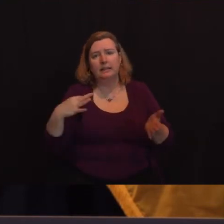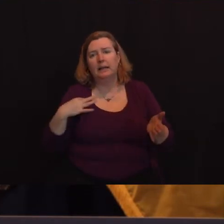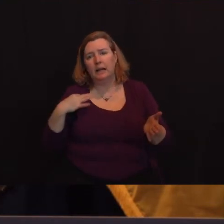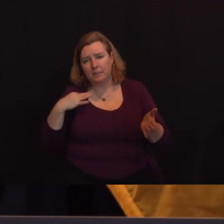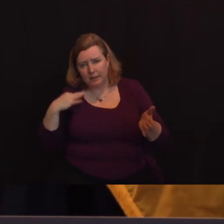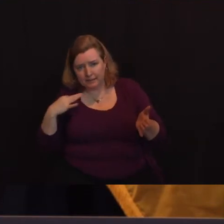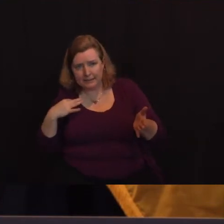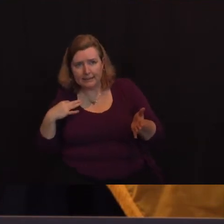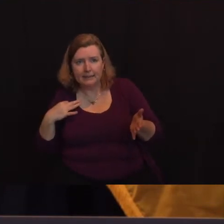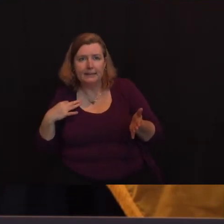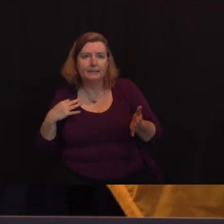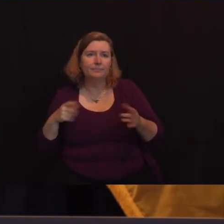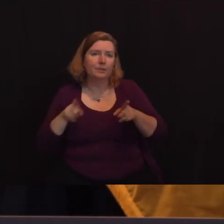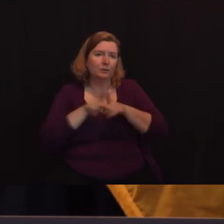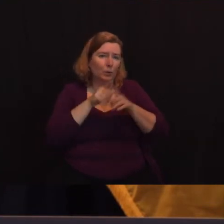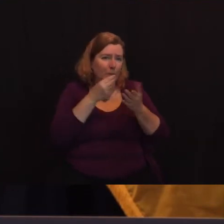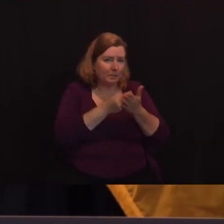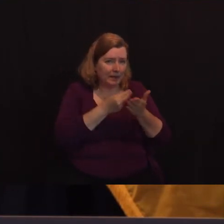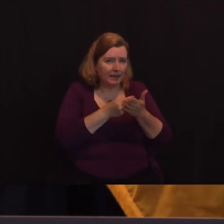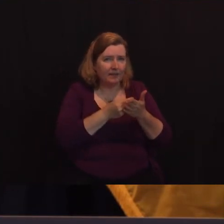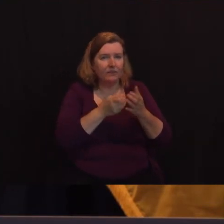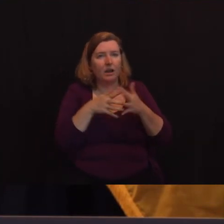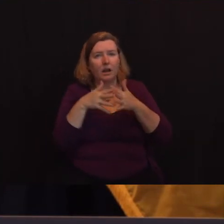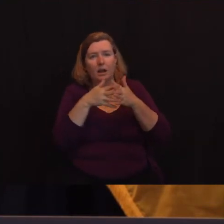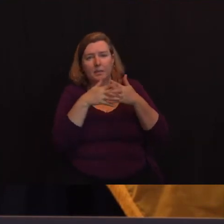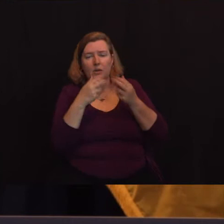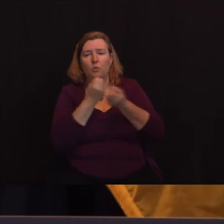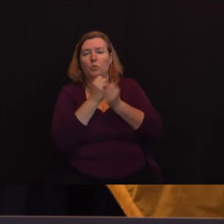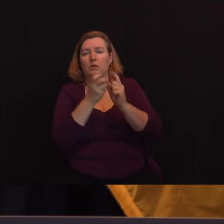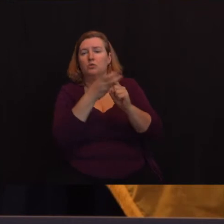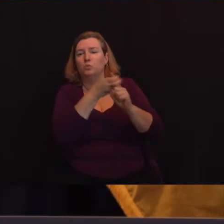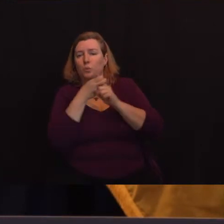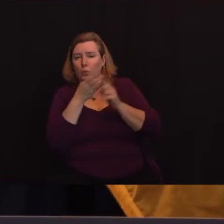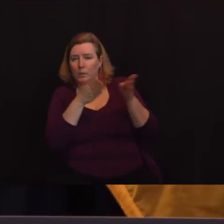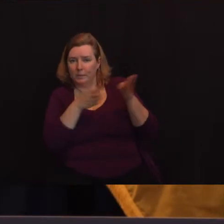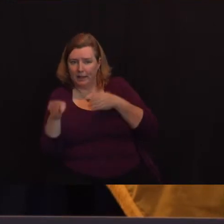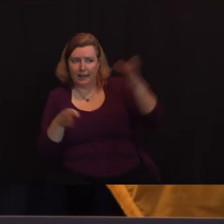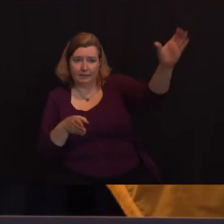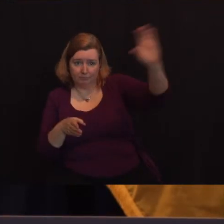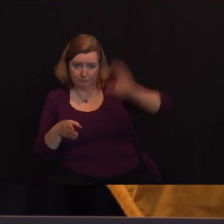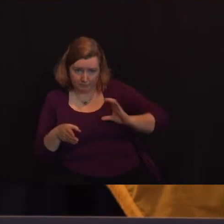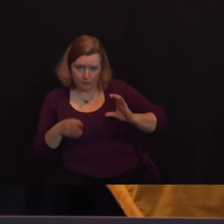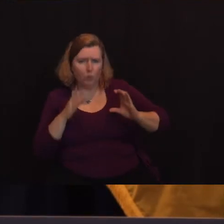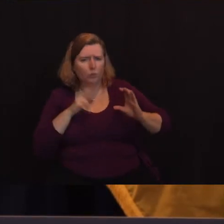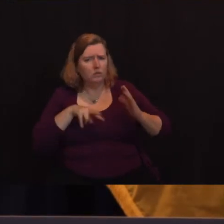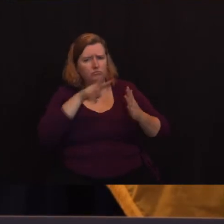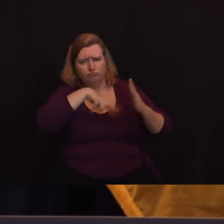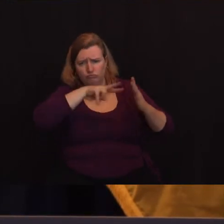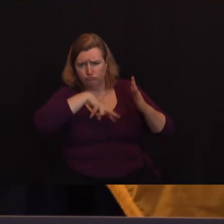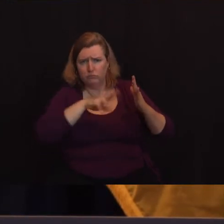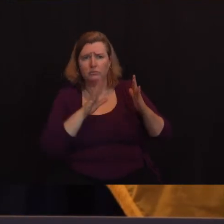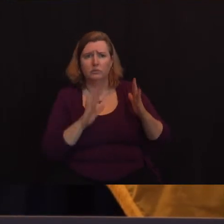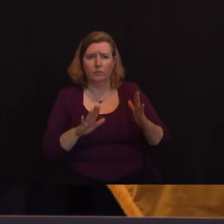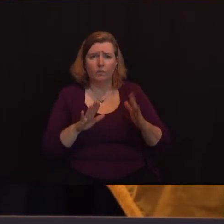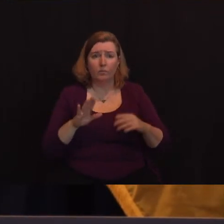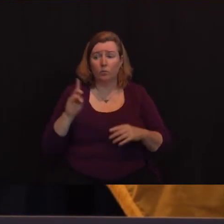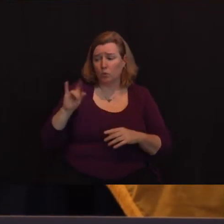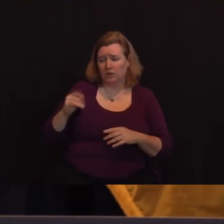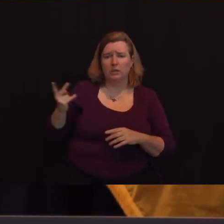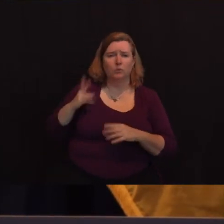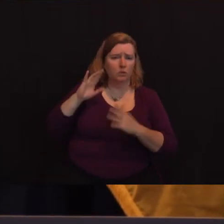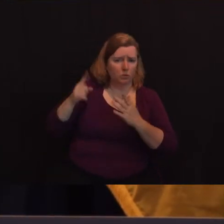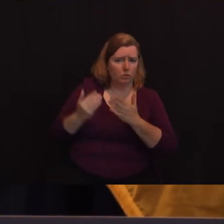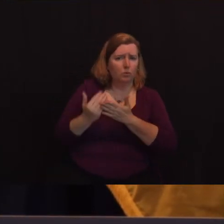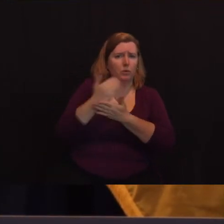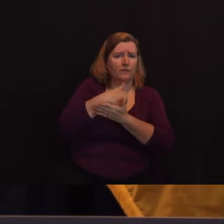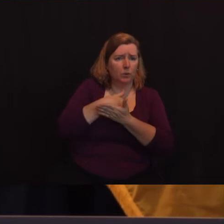Rescue Plan money, you'll see more of that. I assume those capacities you'll continue to review and